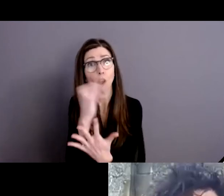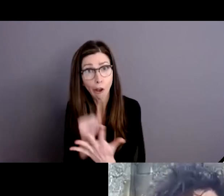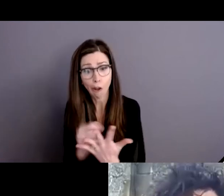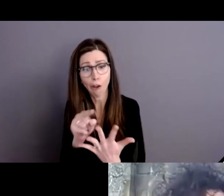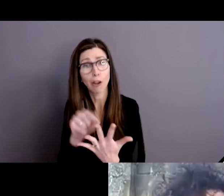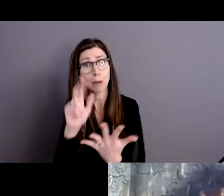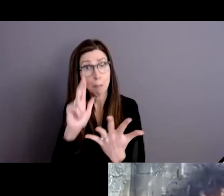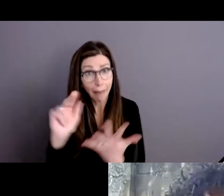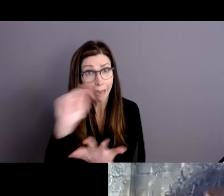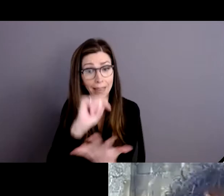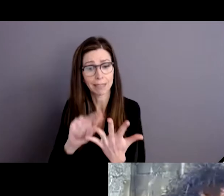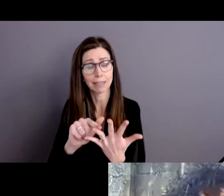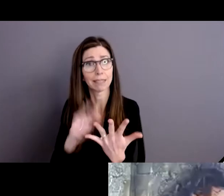life.